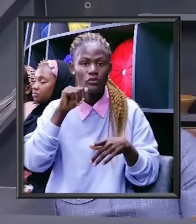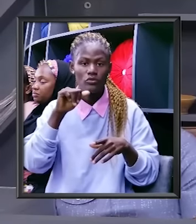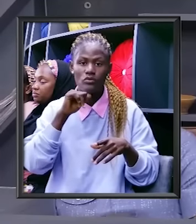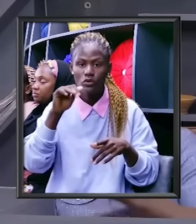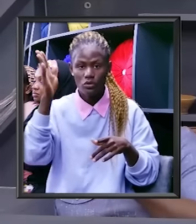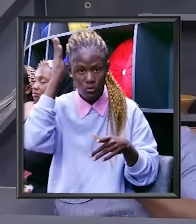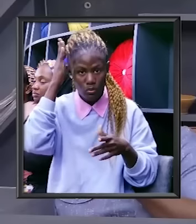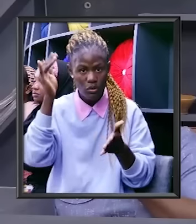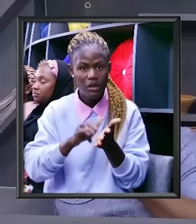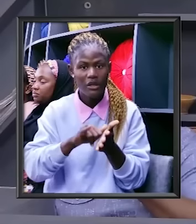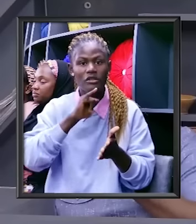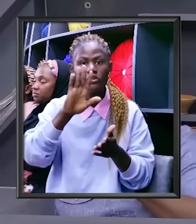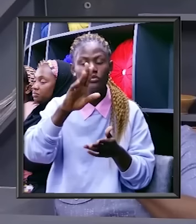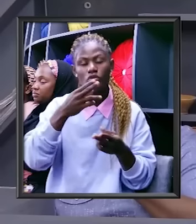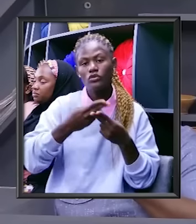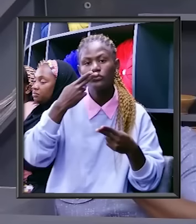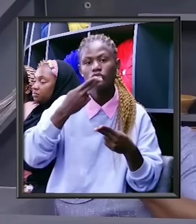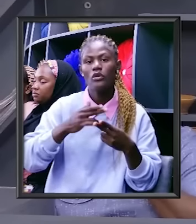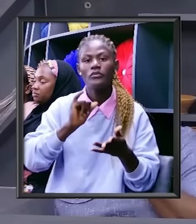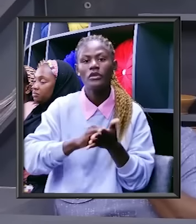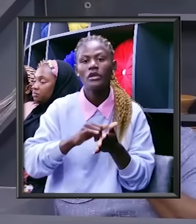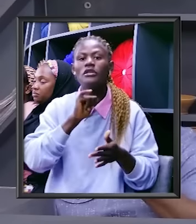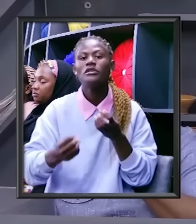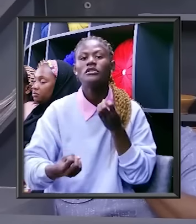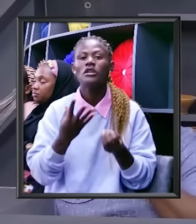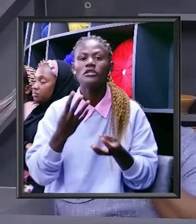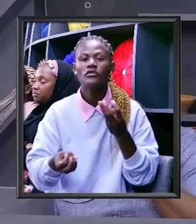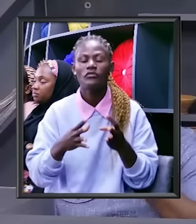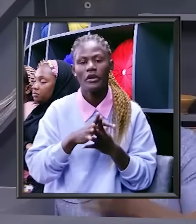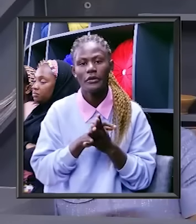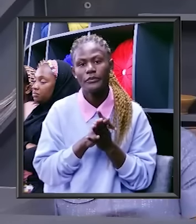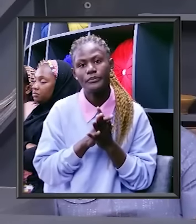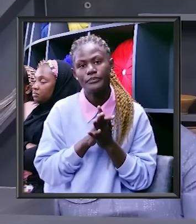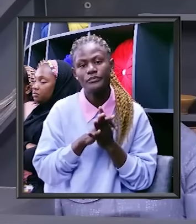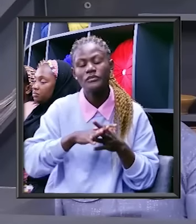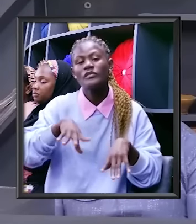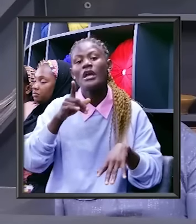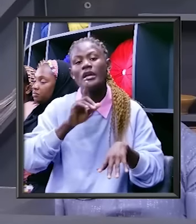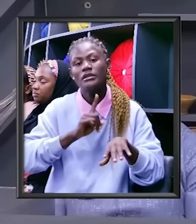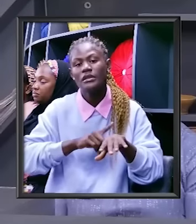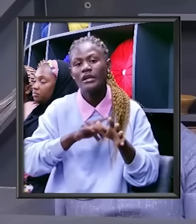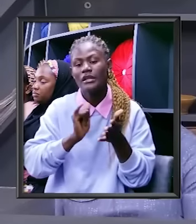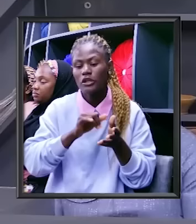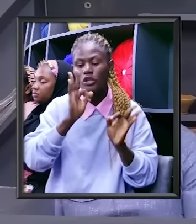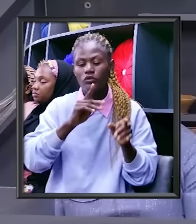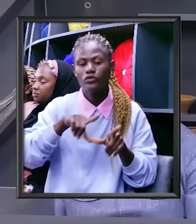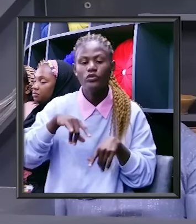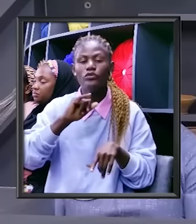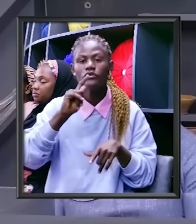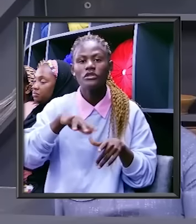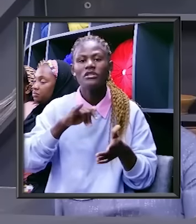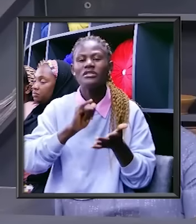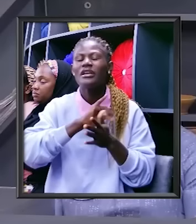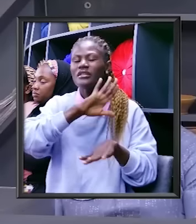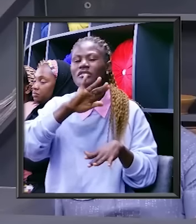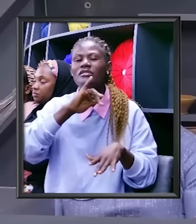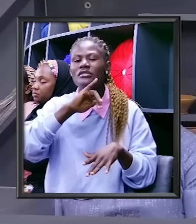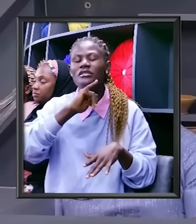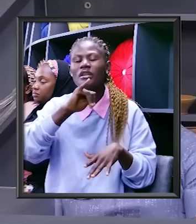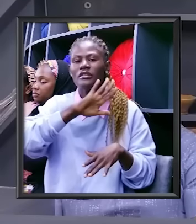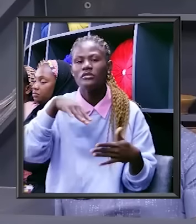so, because time no they wait for anybody. You get time where we say when you lose them, you don't lose them. You know, if you recover them, forget